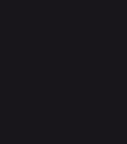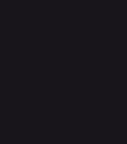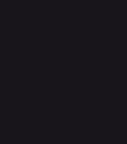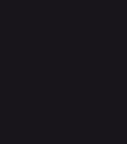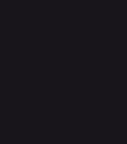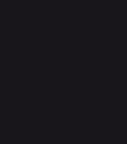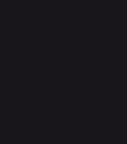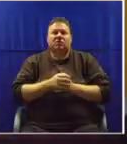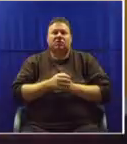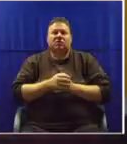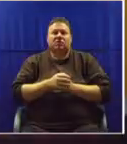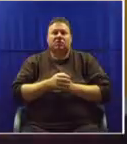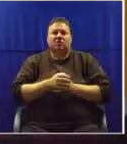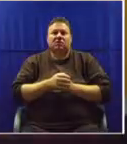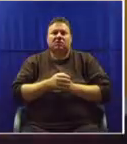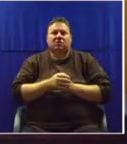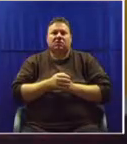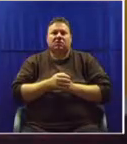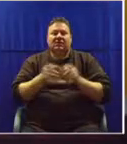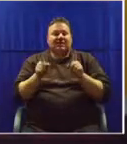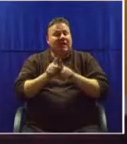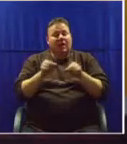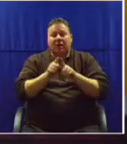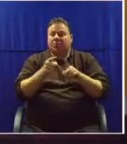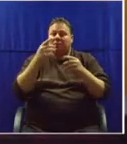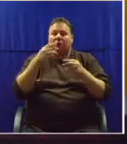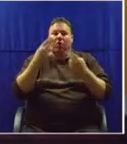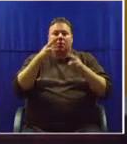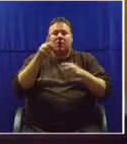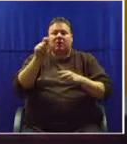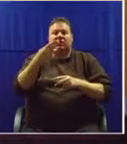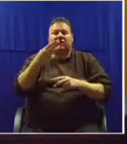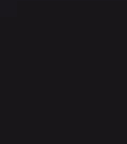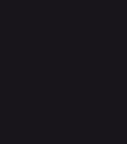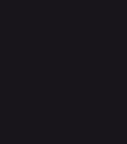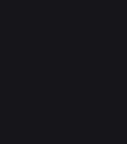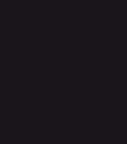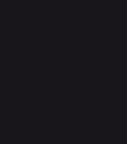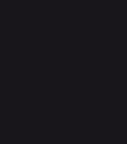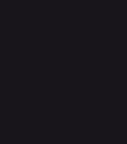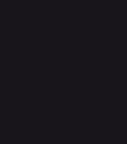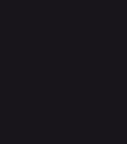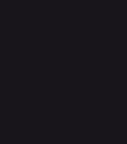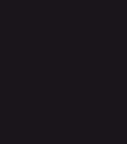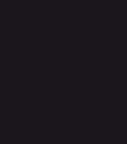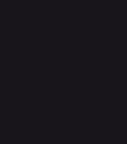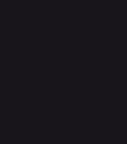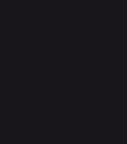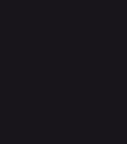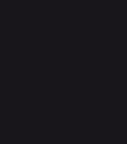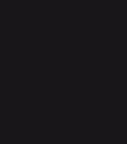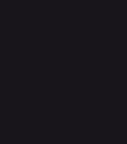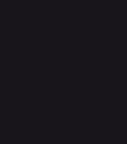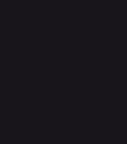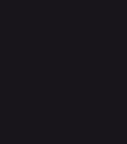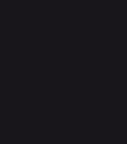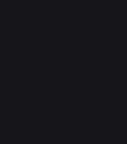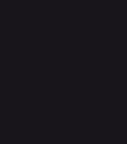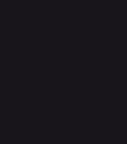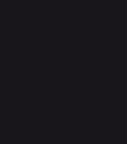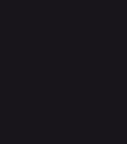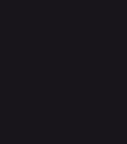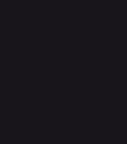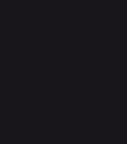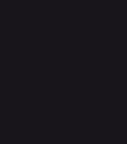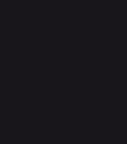That's exactly what Honorable Tambo has just done. And this is no, it's just that you are impatient. You are not listening to us. No, I'm not just speak up.